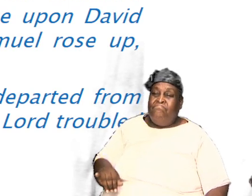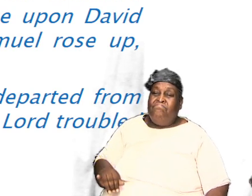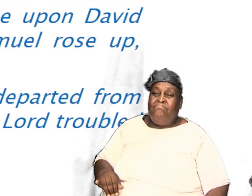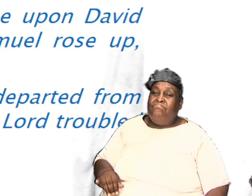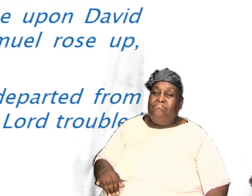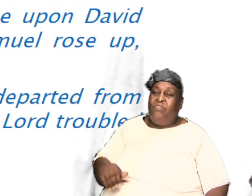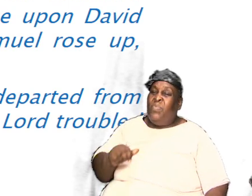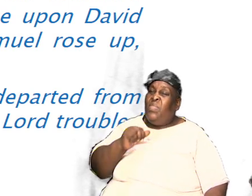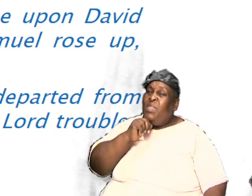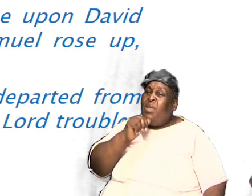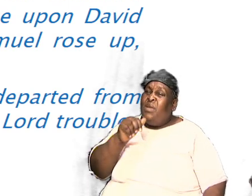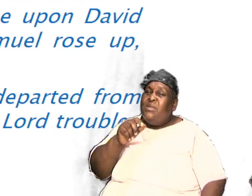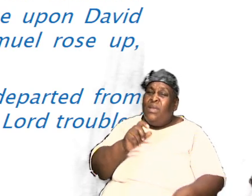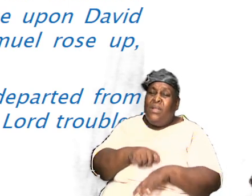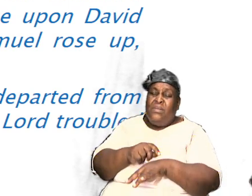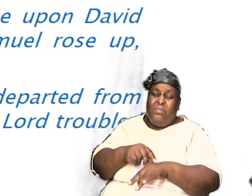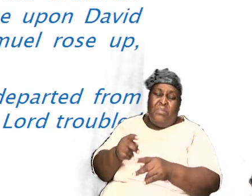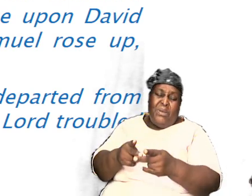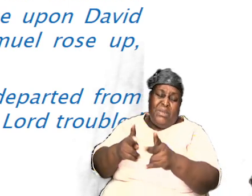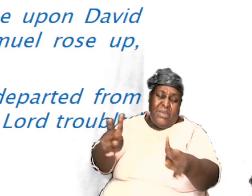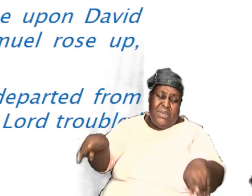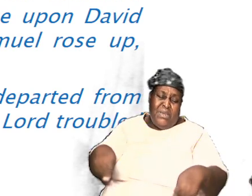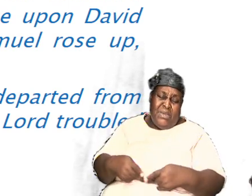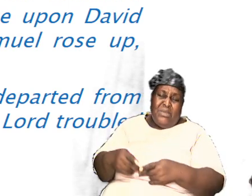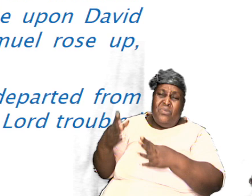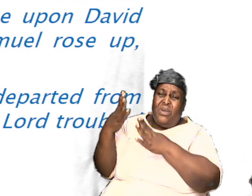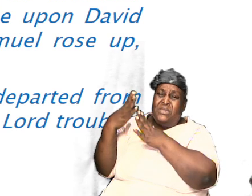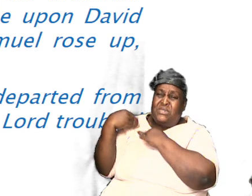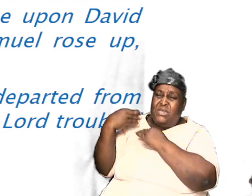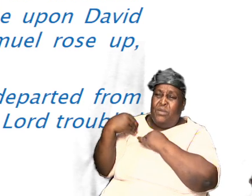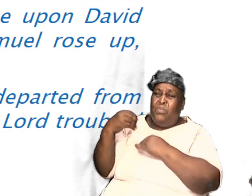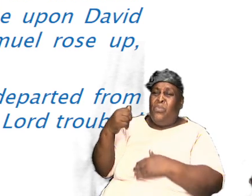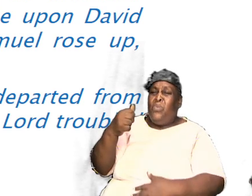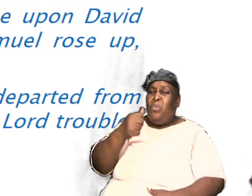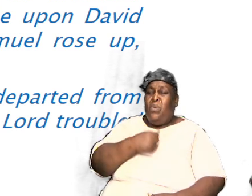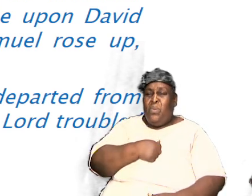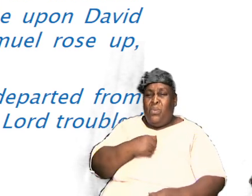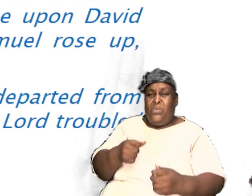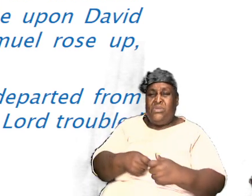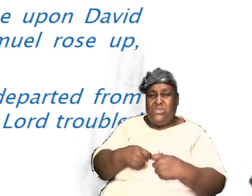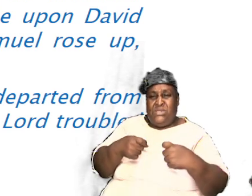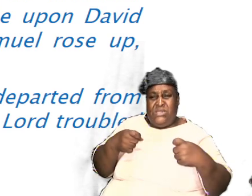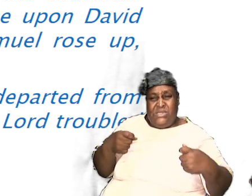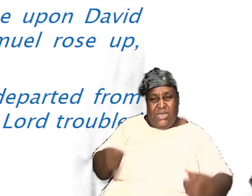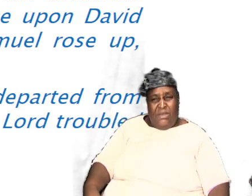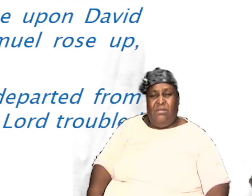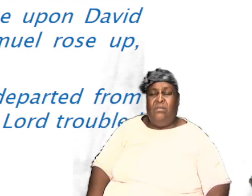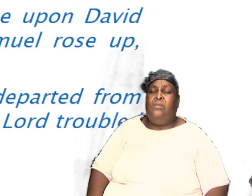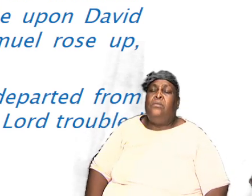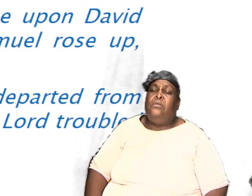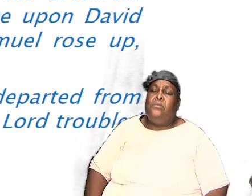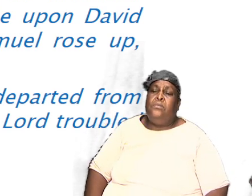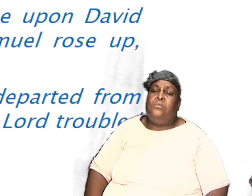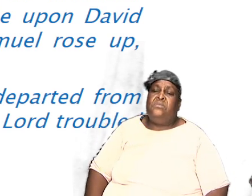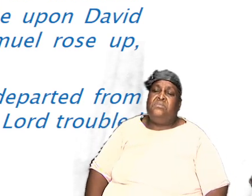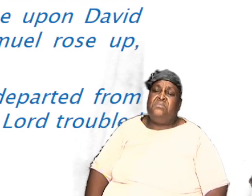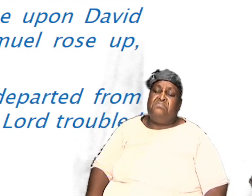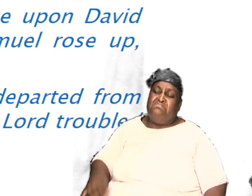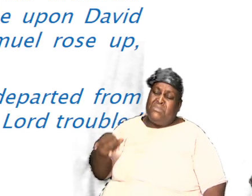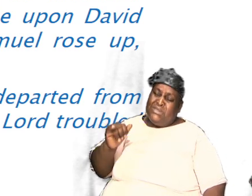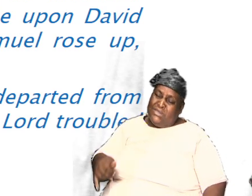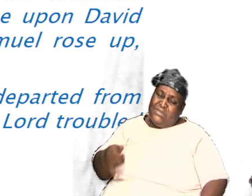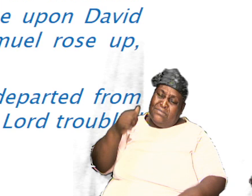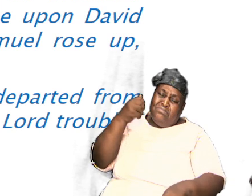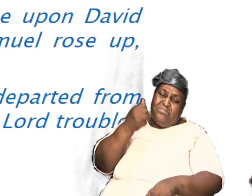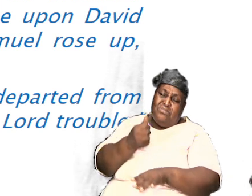was not at this time. So even when he said, yes, I was wrong, the man was still blaming the people in verse 24.